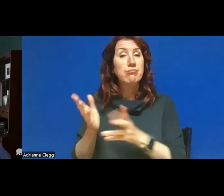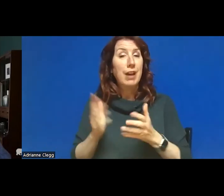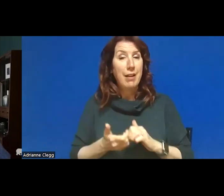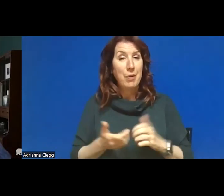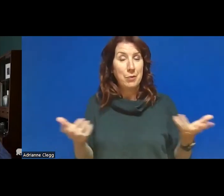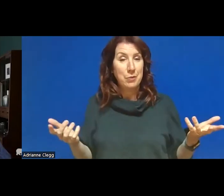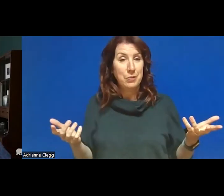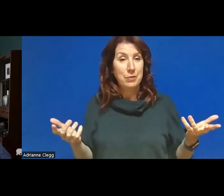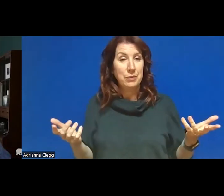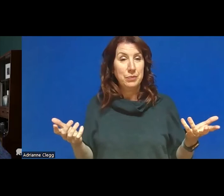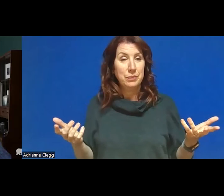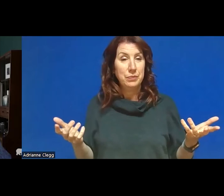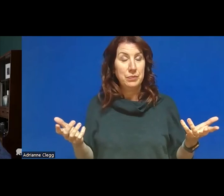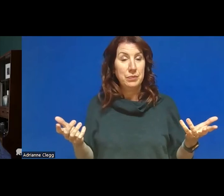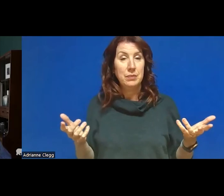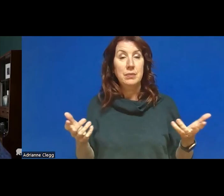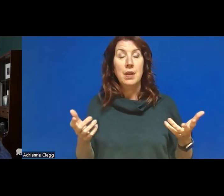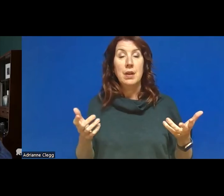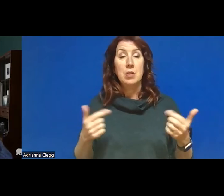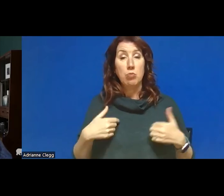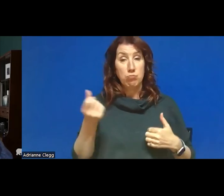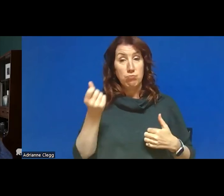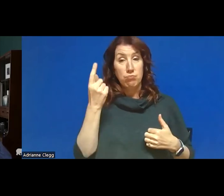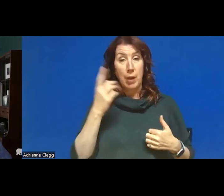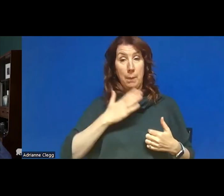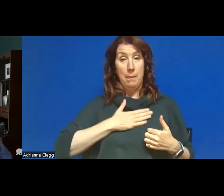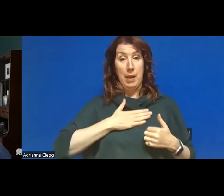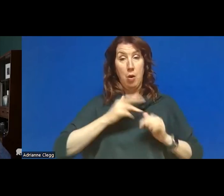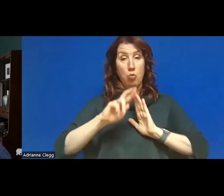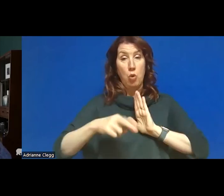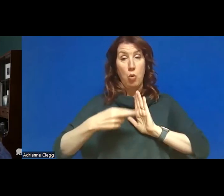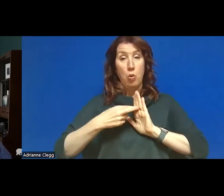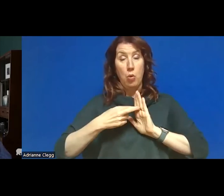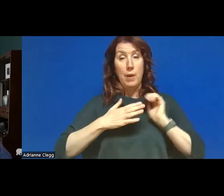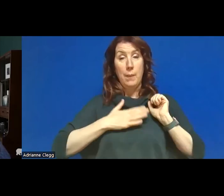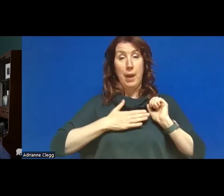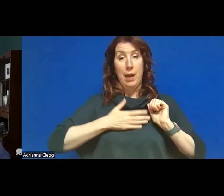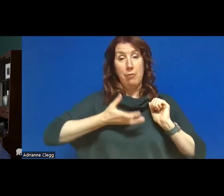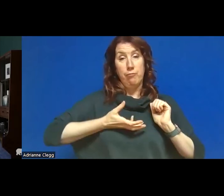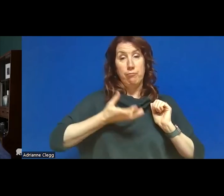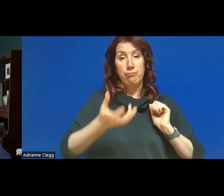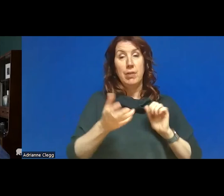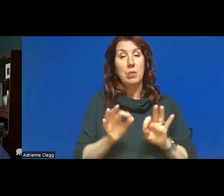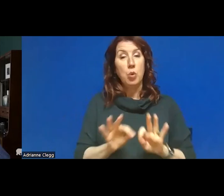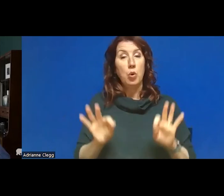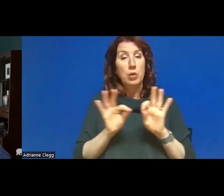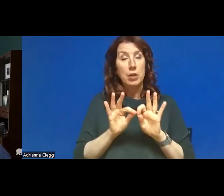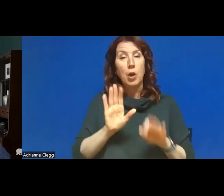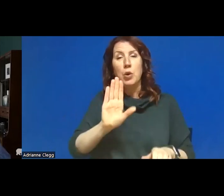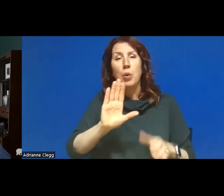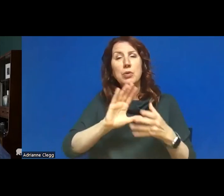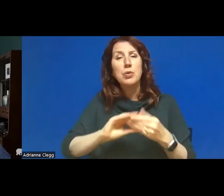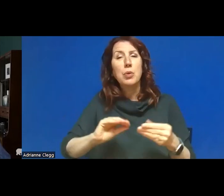Understanding your own voice is important. I will always encourage people to tell their own stories. What is your story?